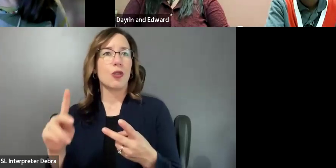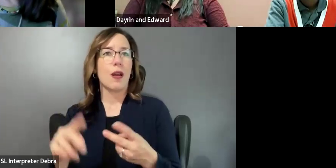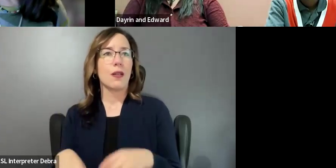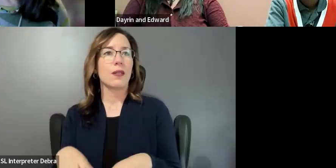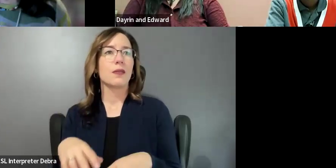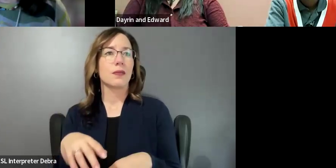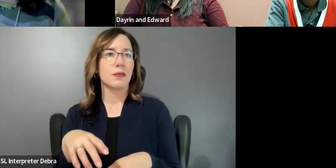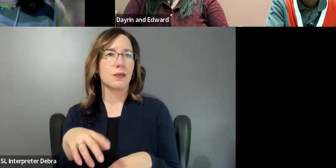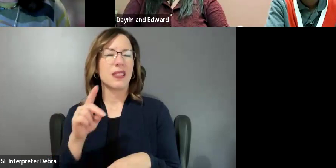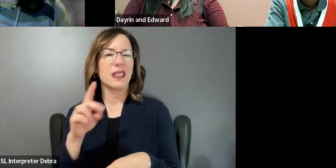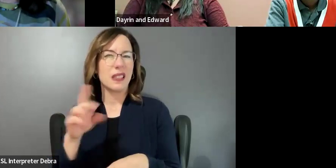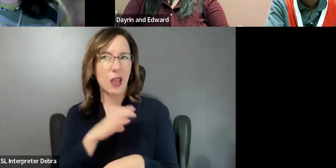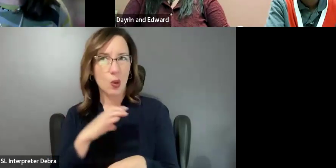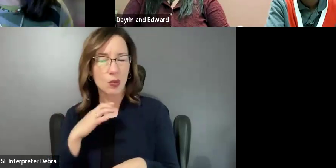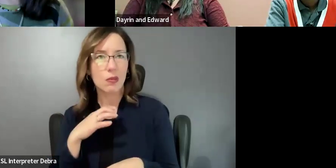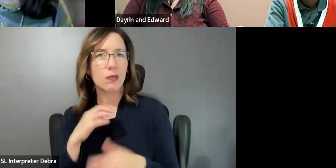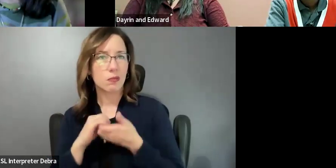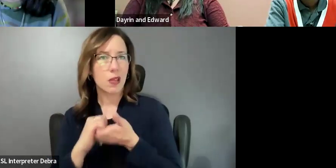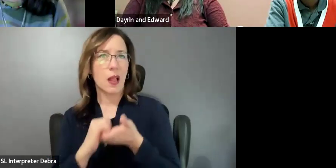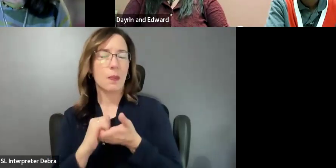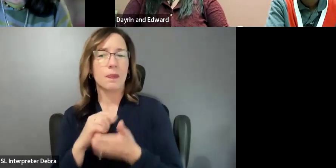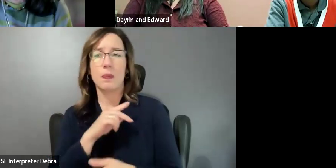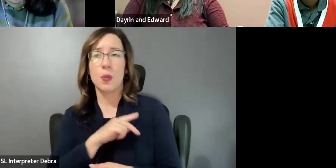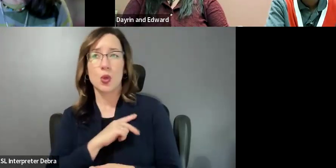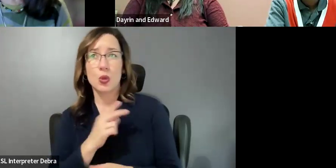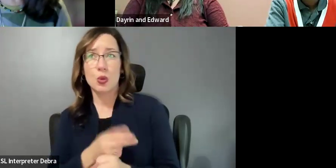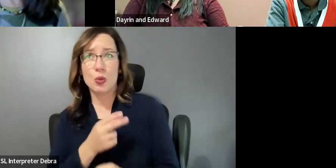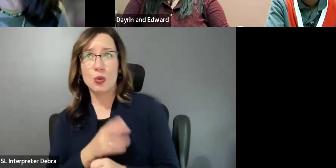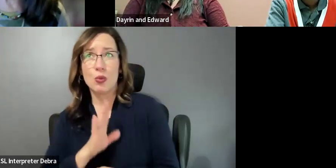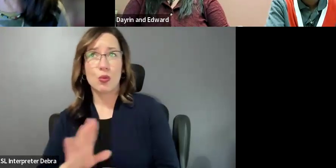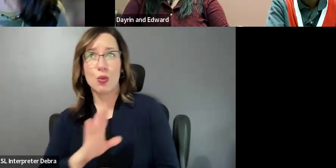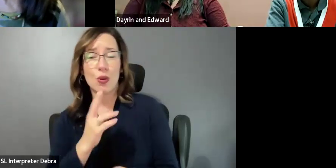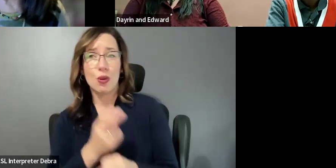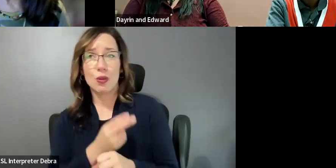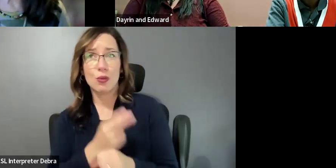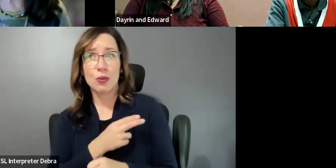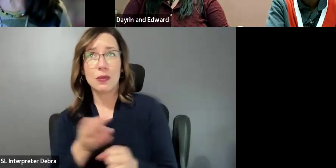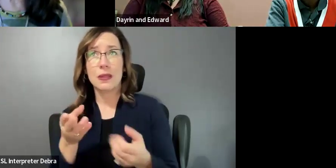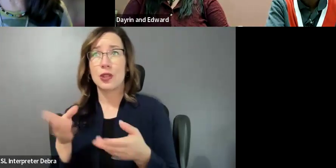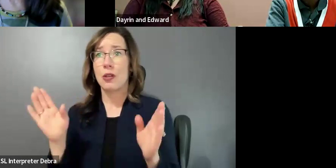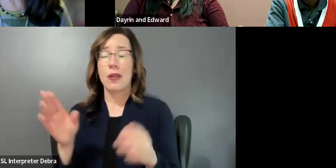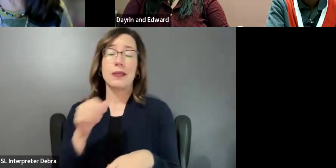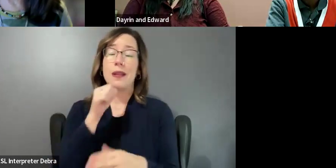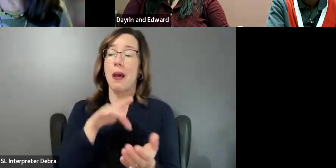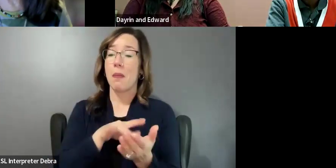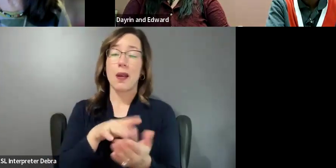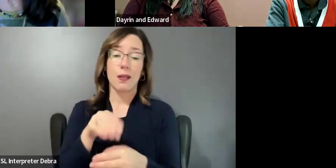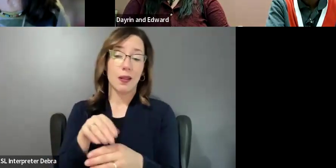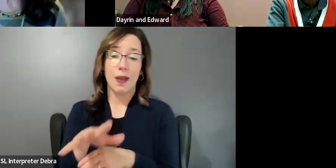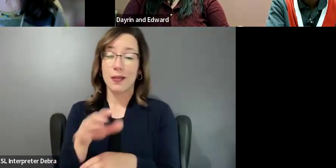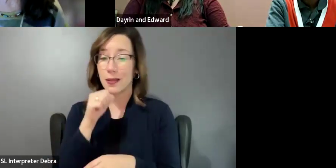this information is for personal use. It's for your use, general use. It's not medical advice, and it's